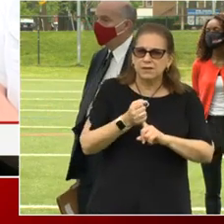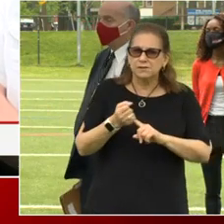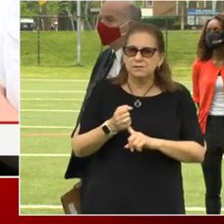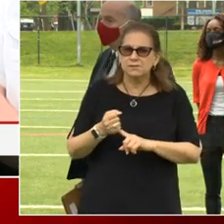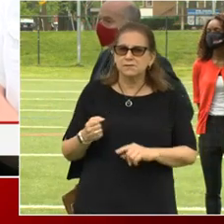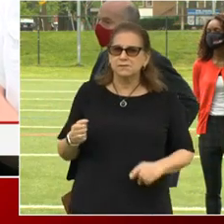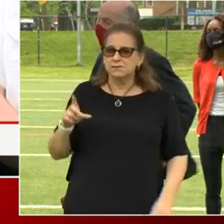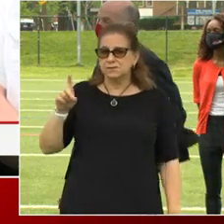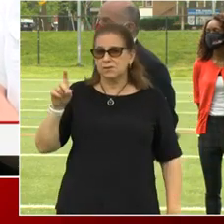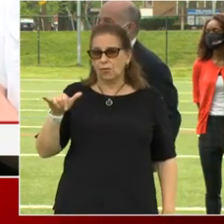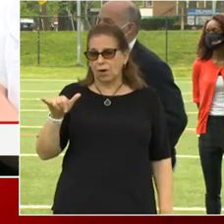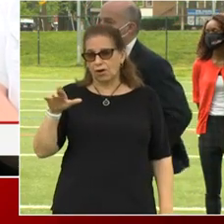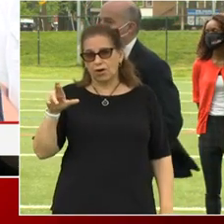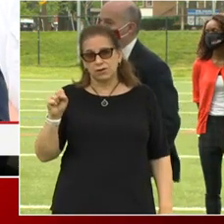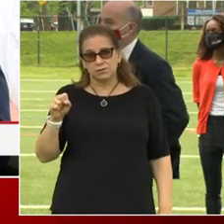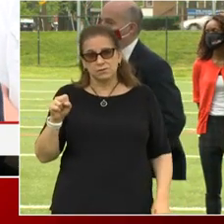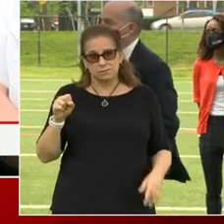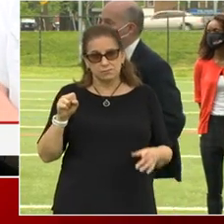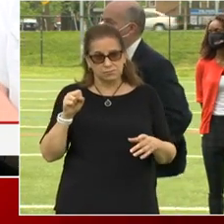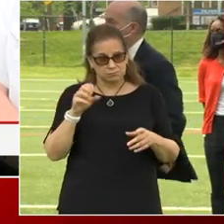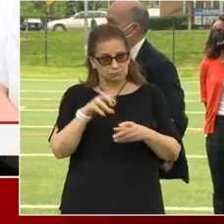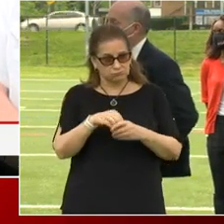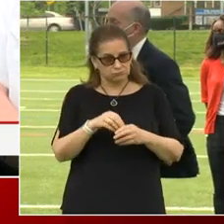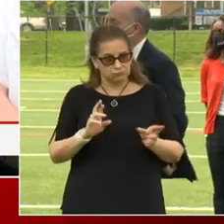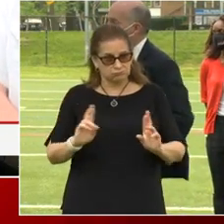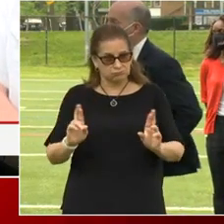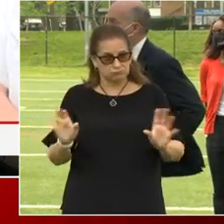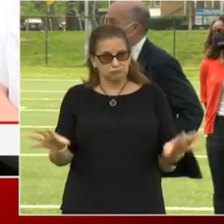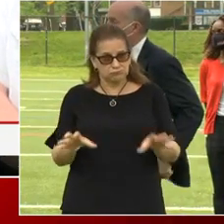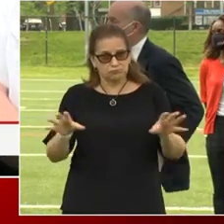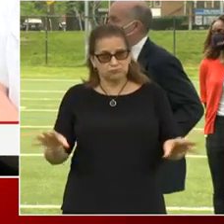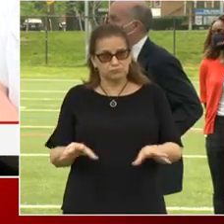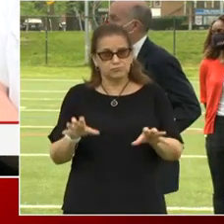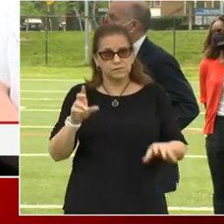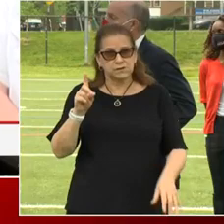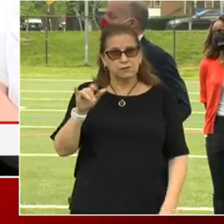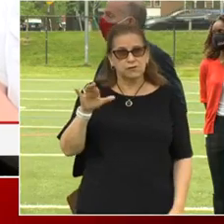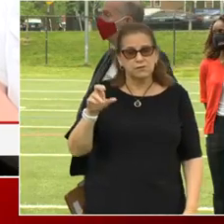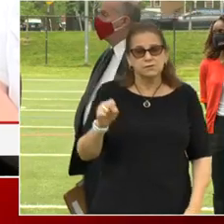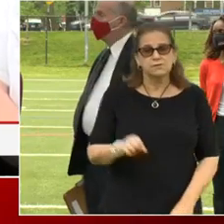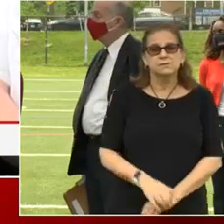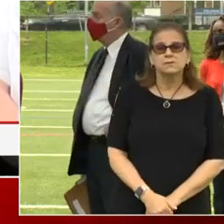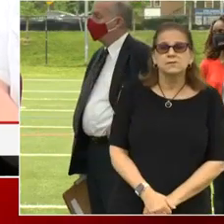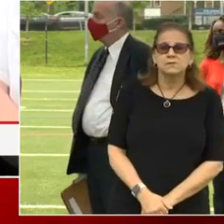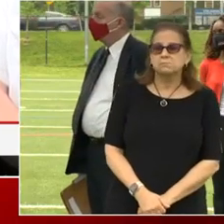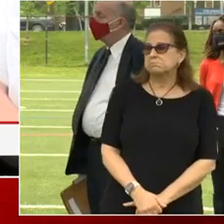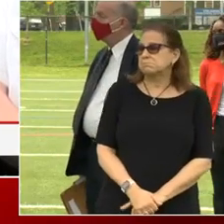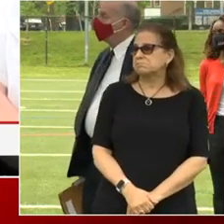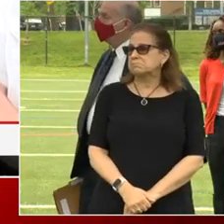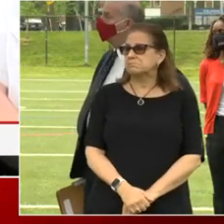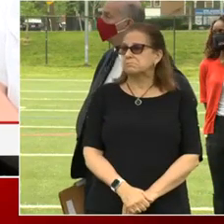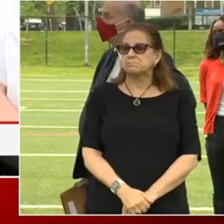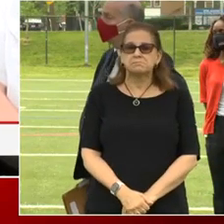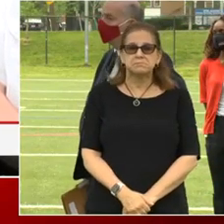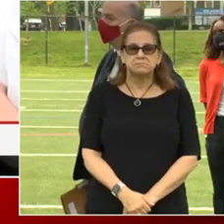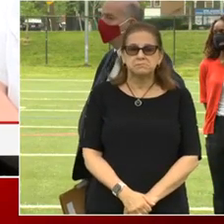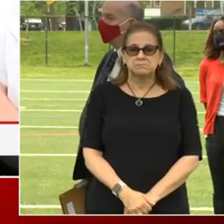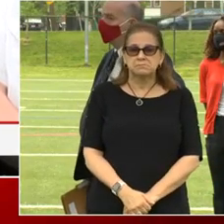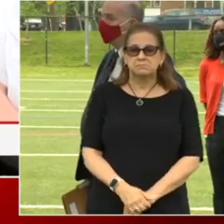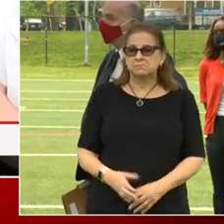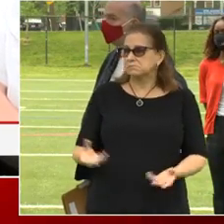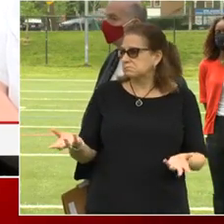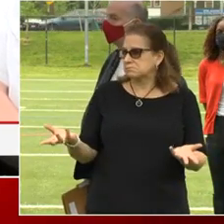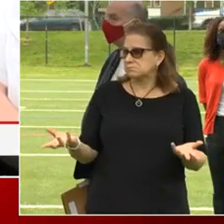DYRS involved already? How many are as a recidivism kind of question that you're asking? How many have been involved with DYRS? Or